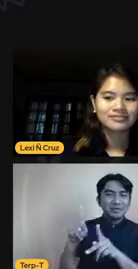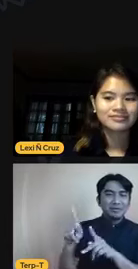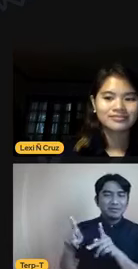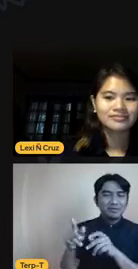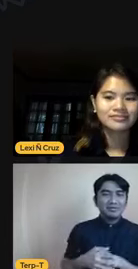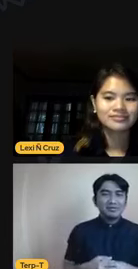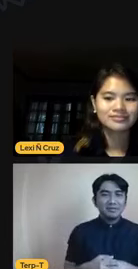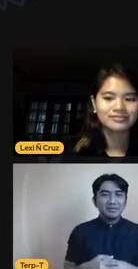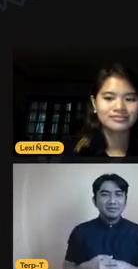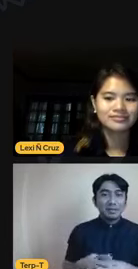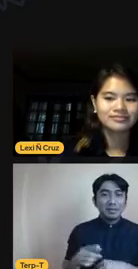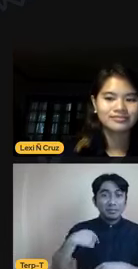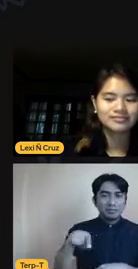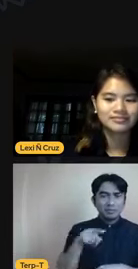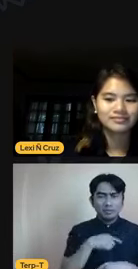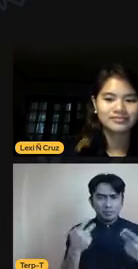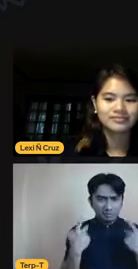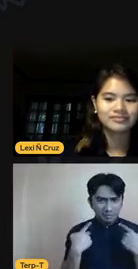You see, we all have